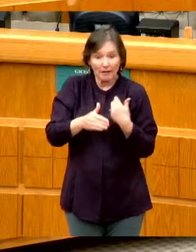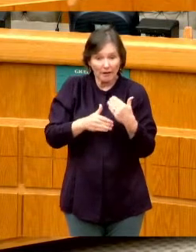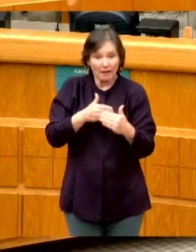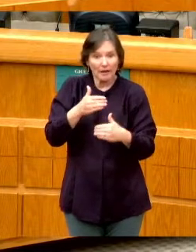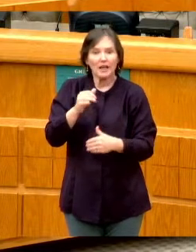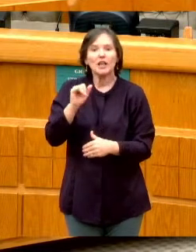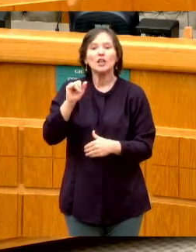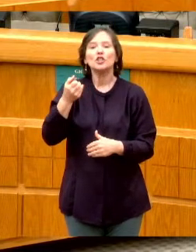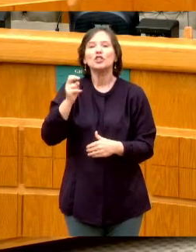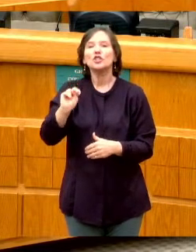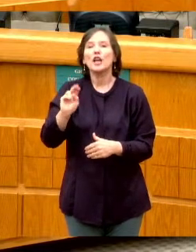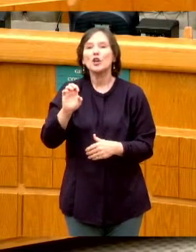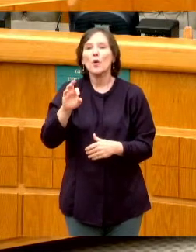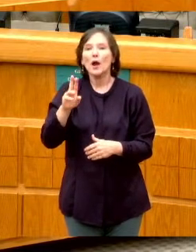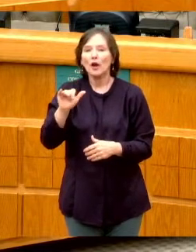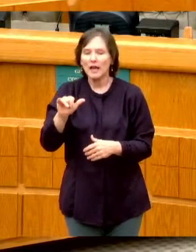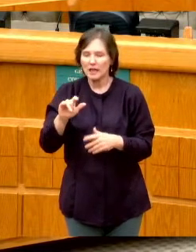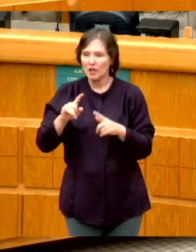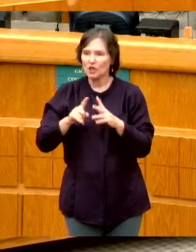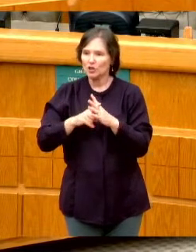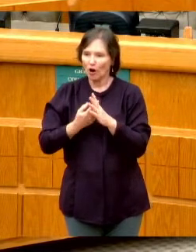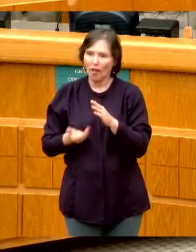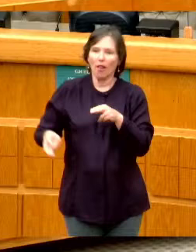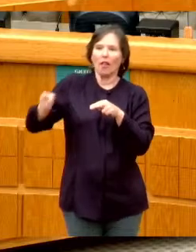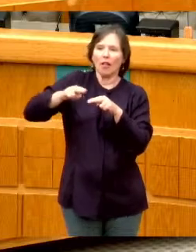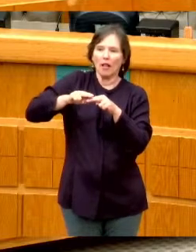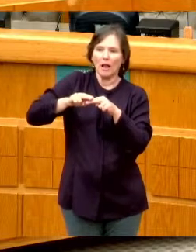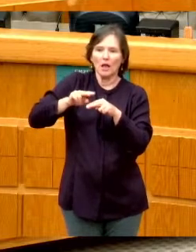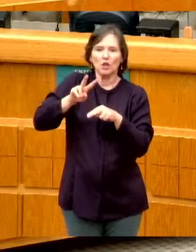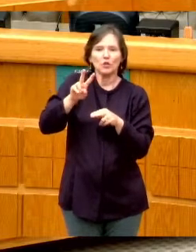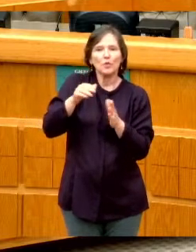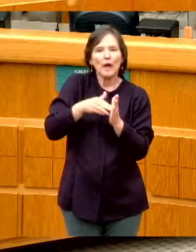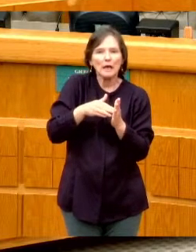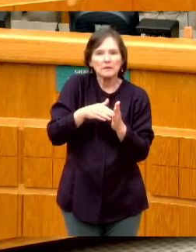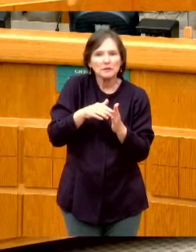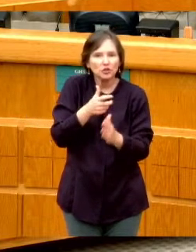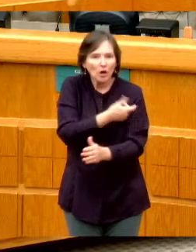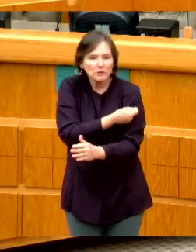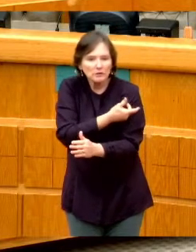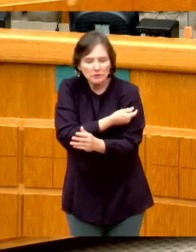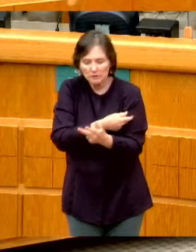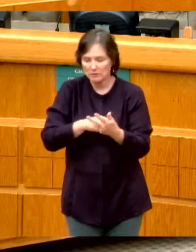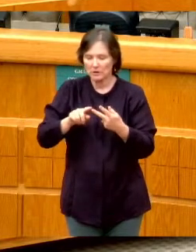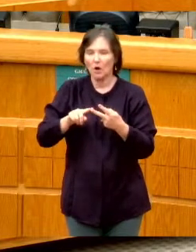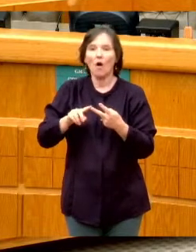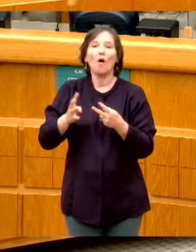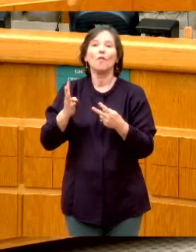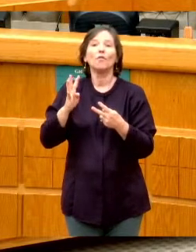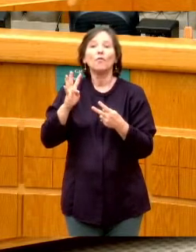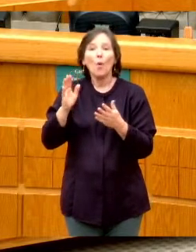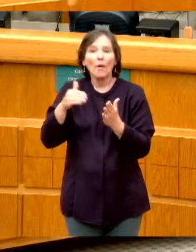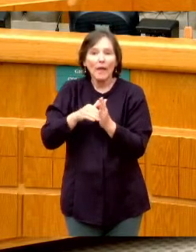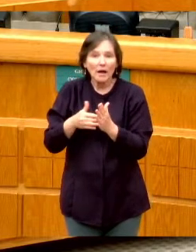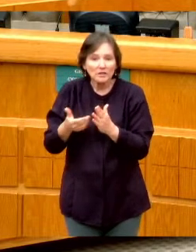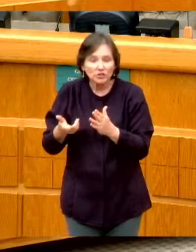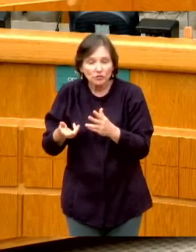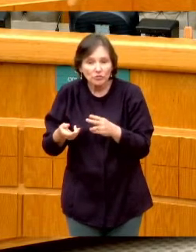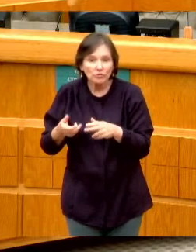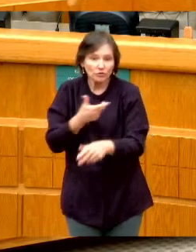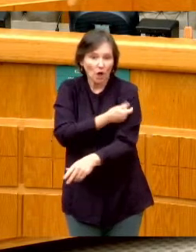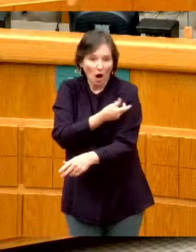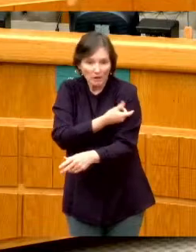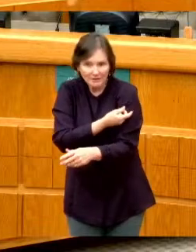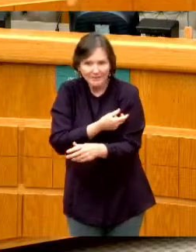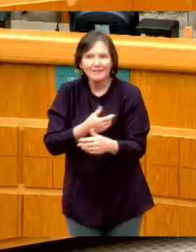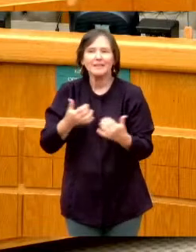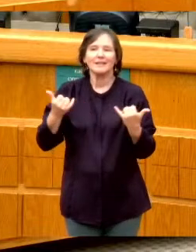ramped up to 2,000 shots, and then 4,000, and then 5,000. And like any new process, we needed to follow a